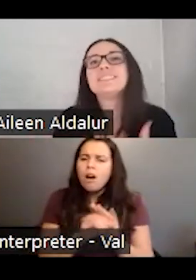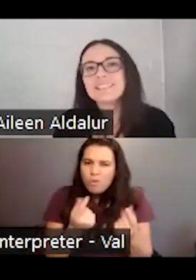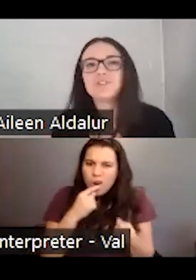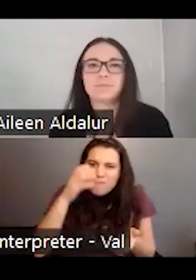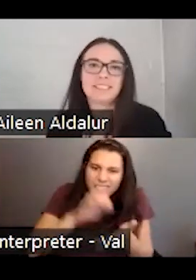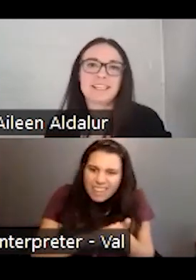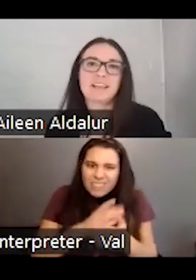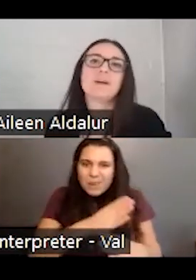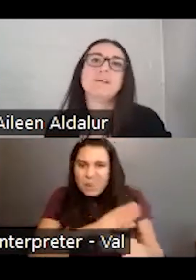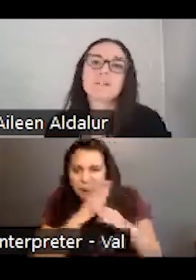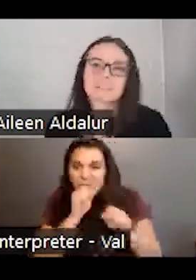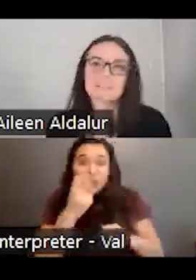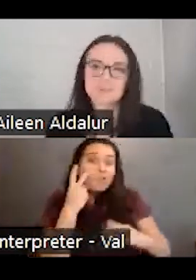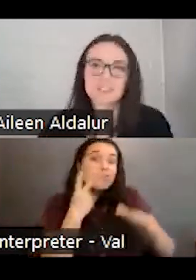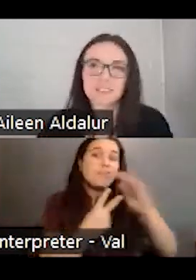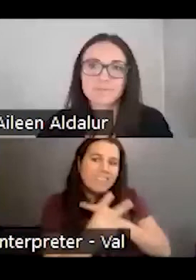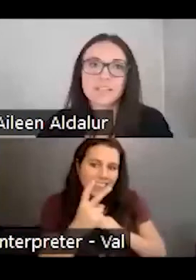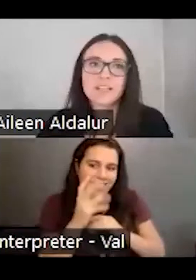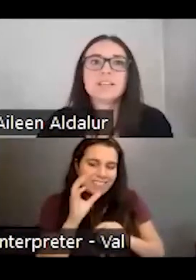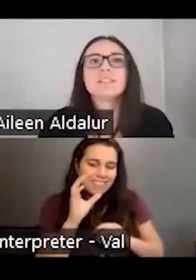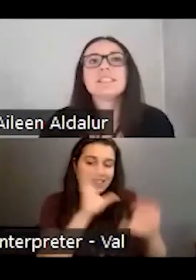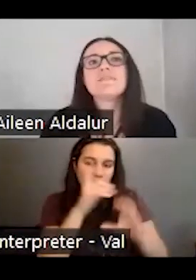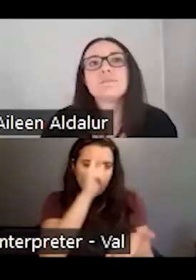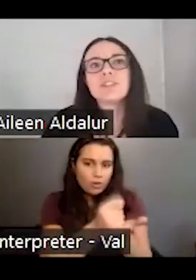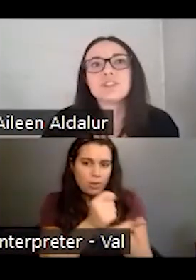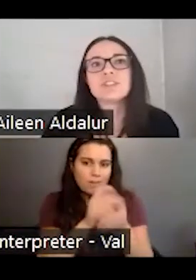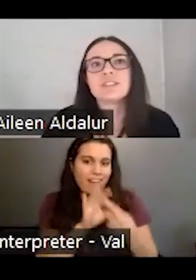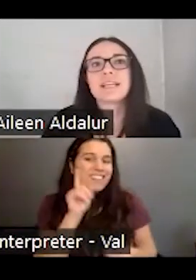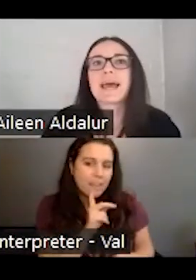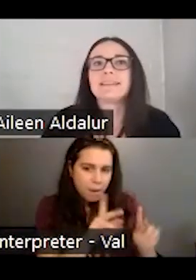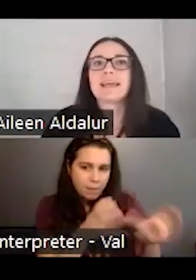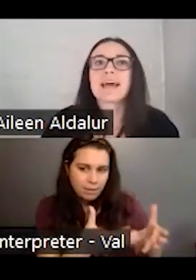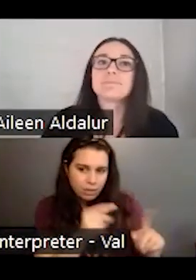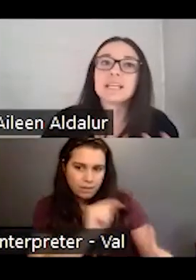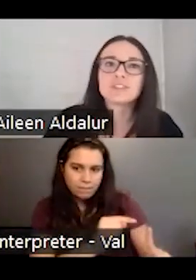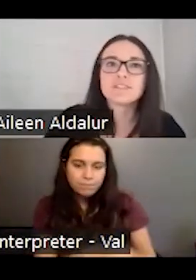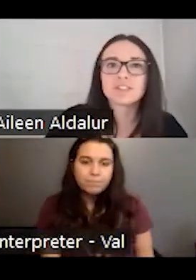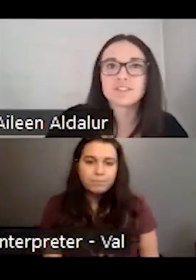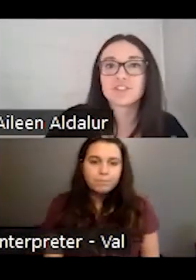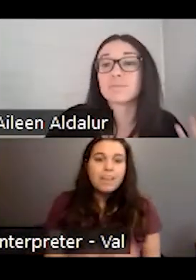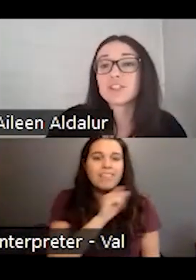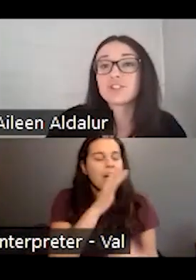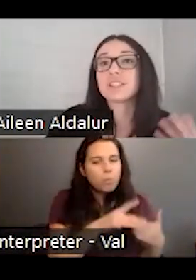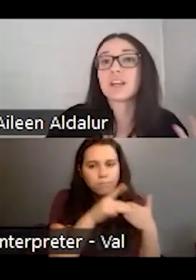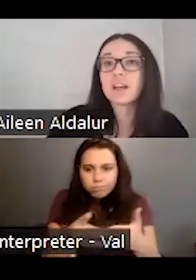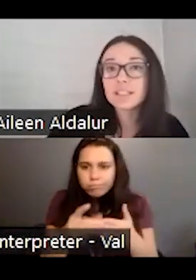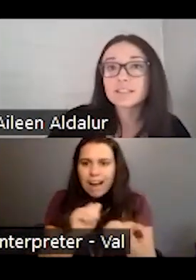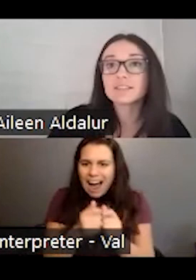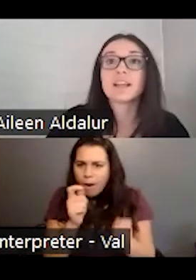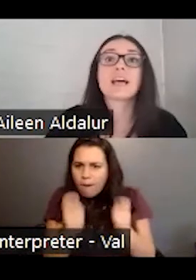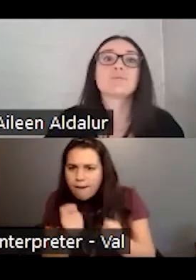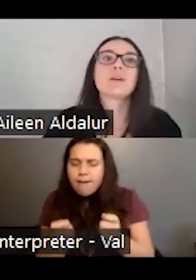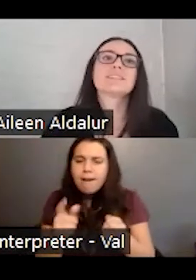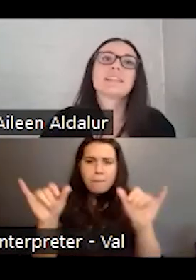that predict treatment seeking among deaf individuals. This information could guide the adaptation of the intervention measures and